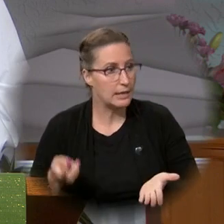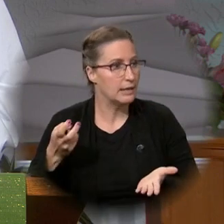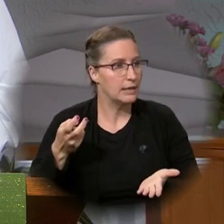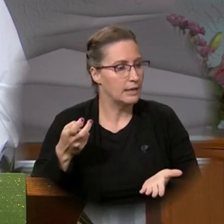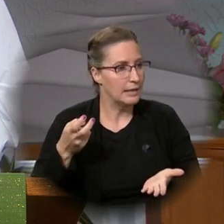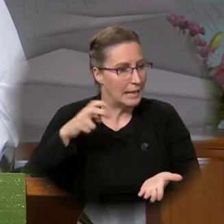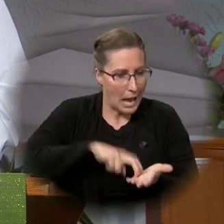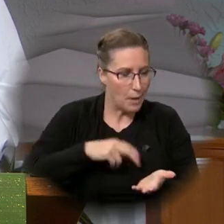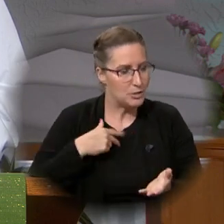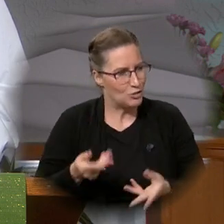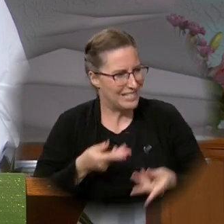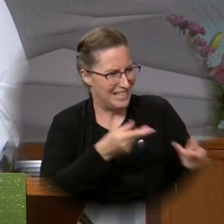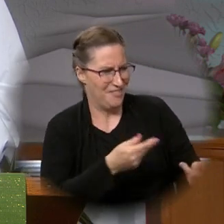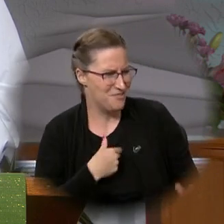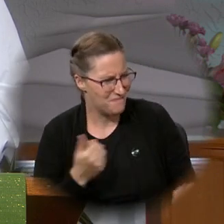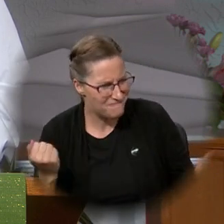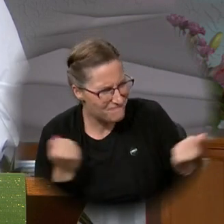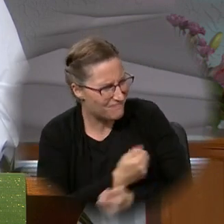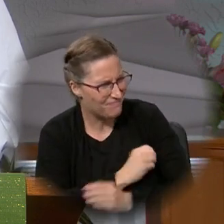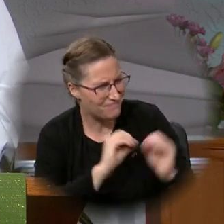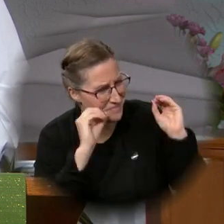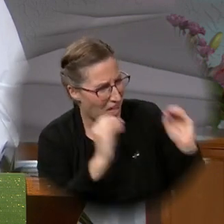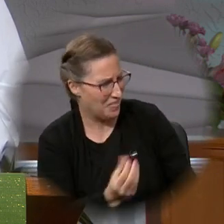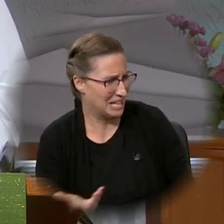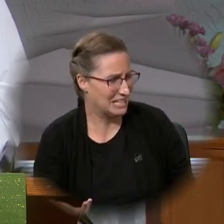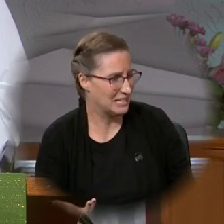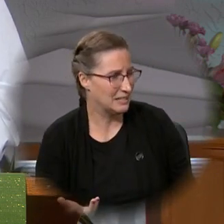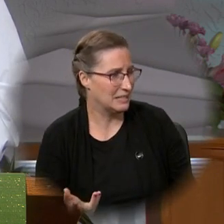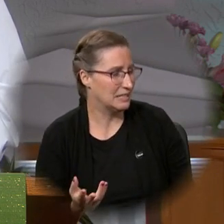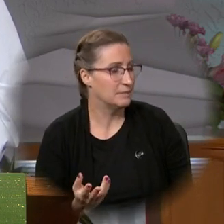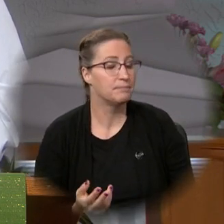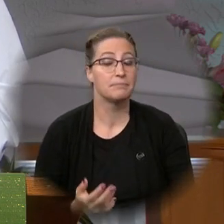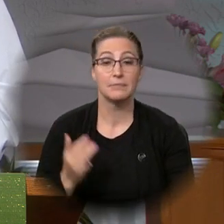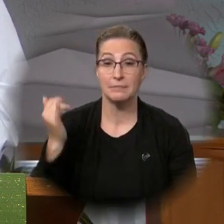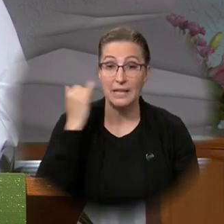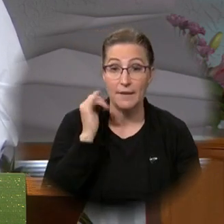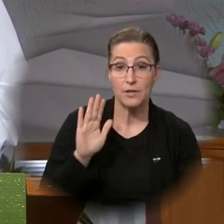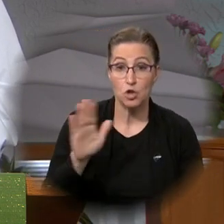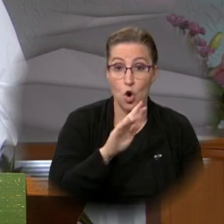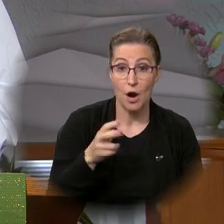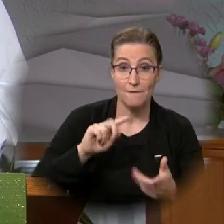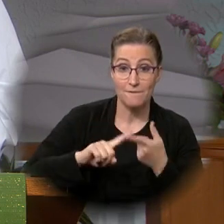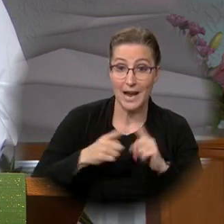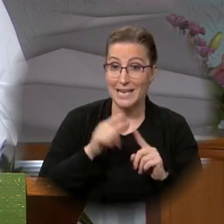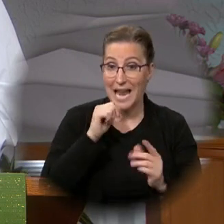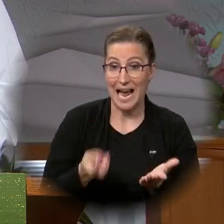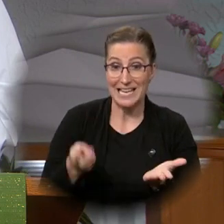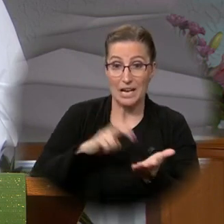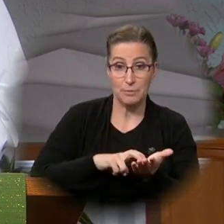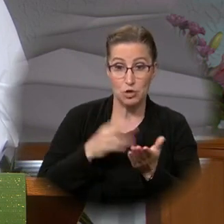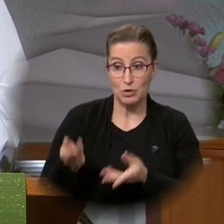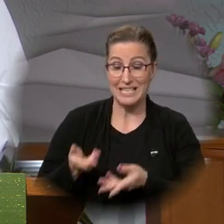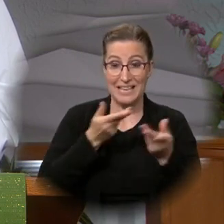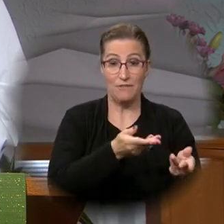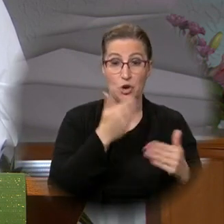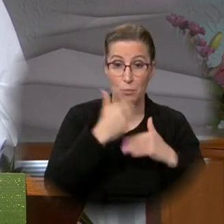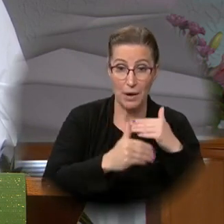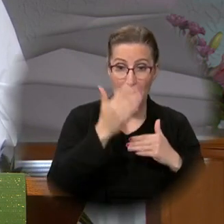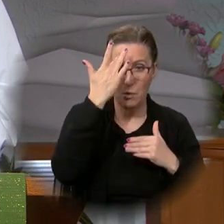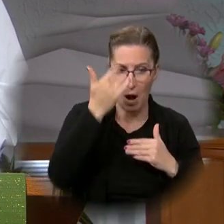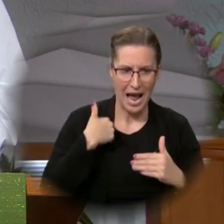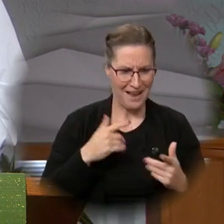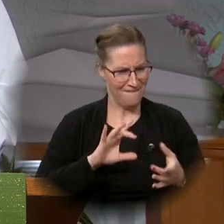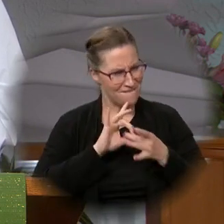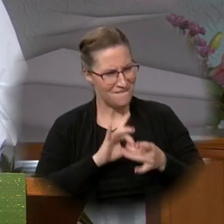I cannot get up to give you anything. I tell you, if he does not get up to give the visitor the loaves because of their